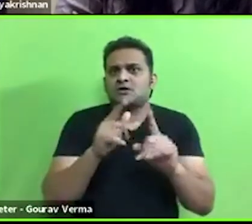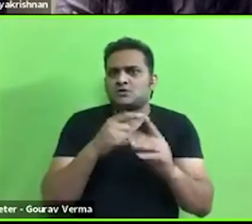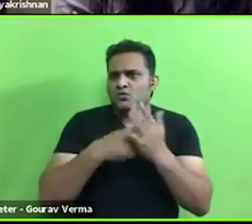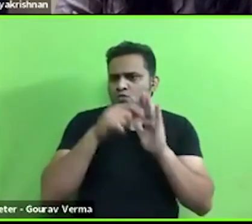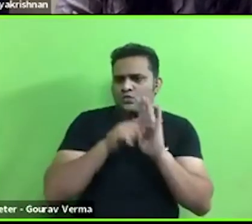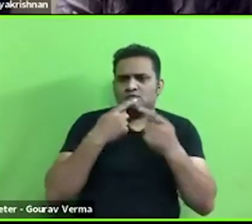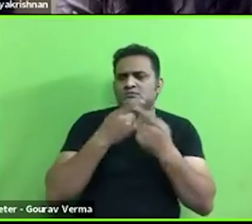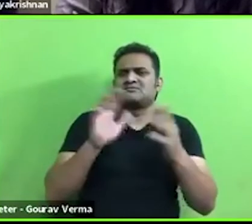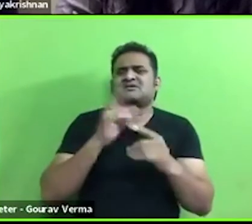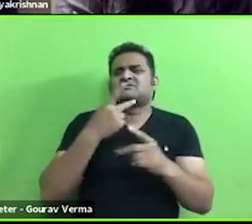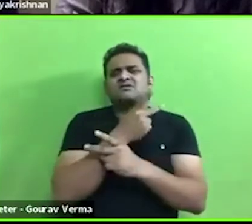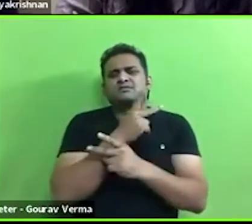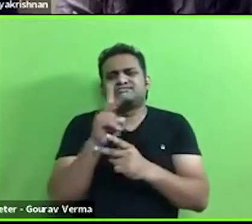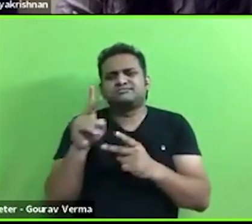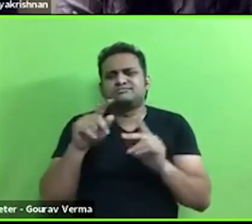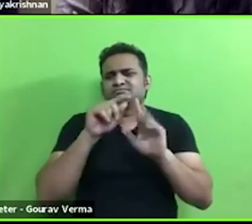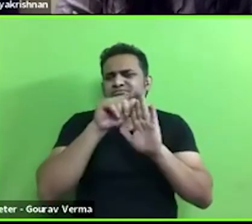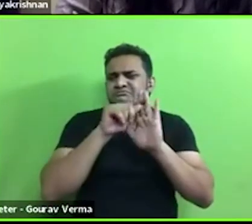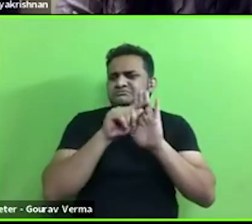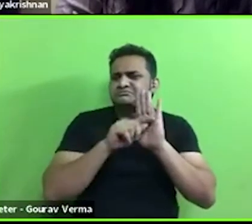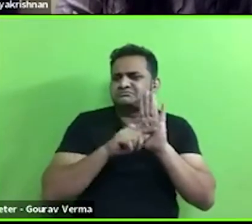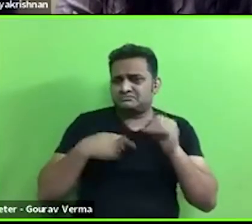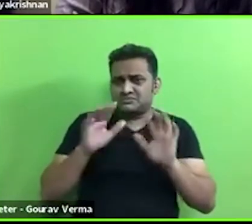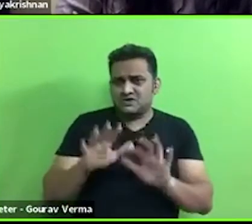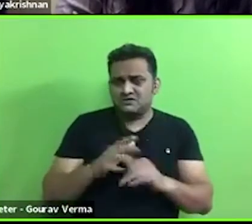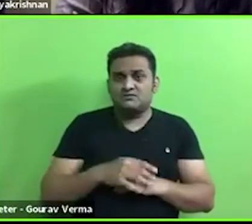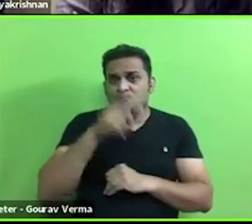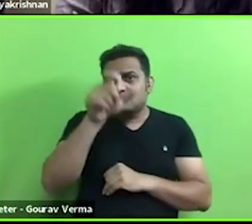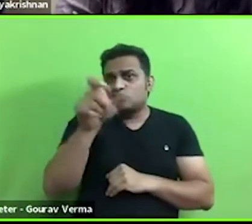We have multiple ethics, and our individuated ethics need